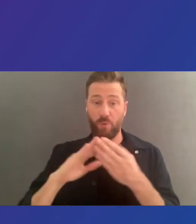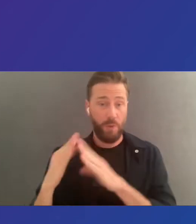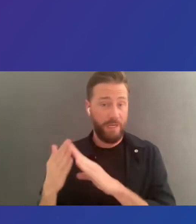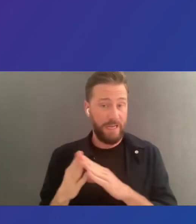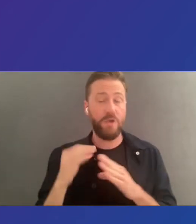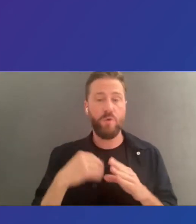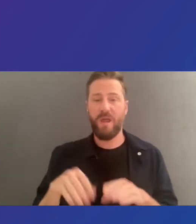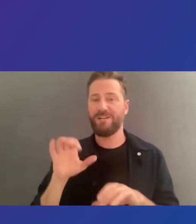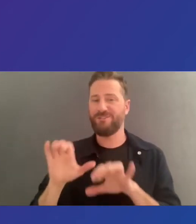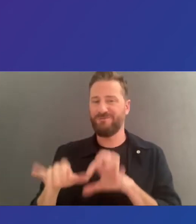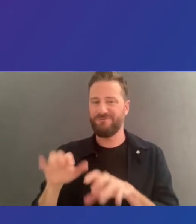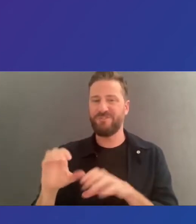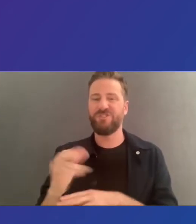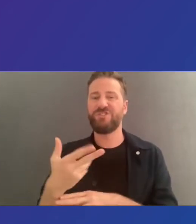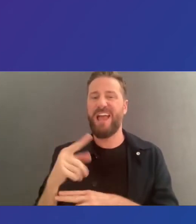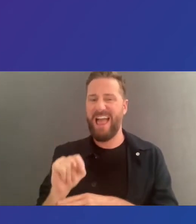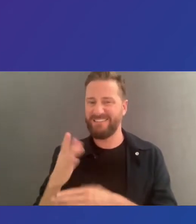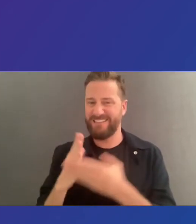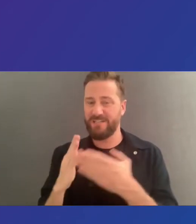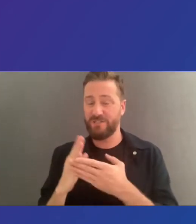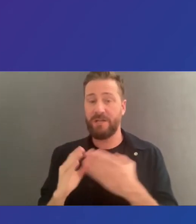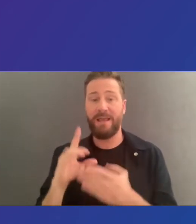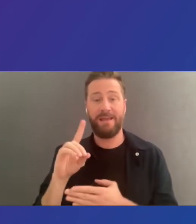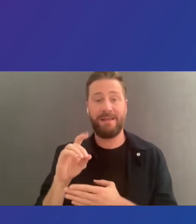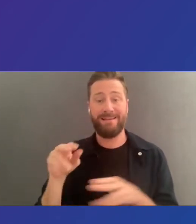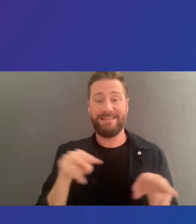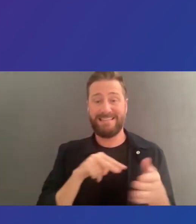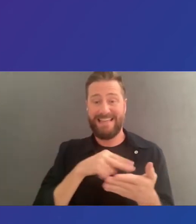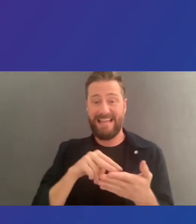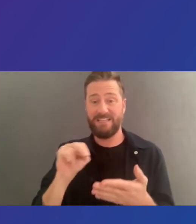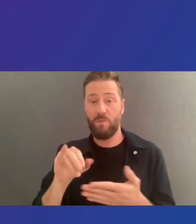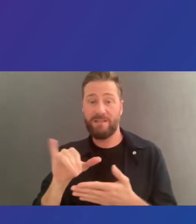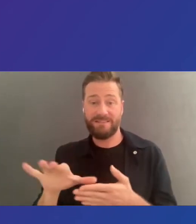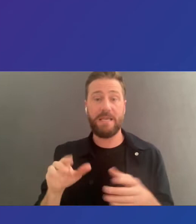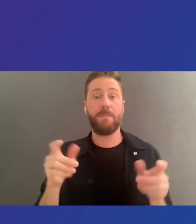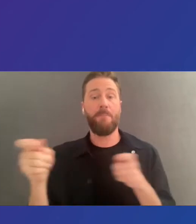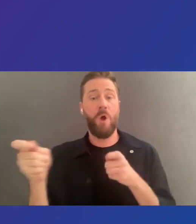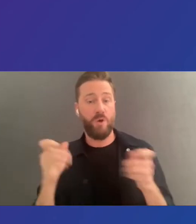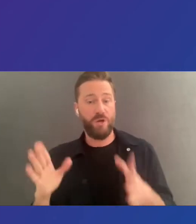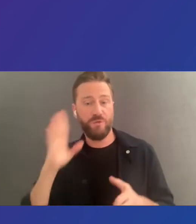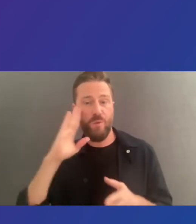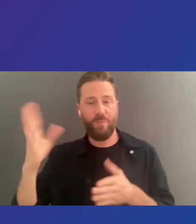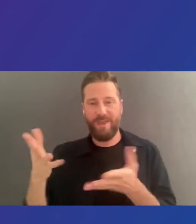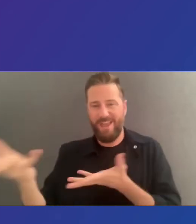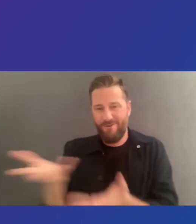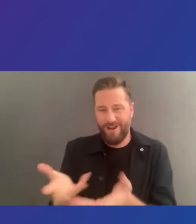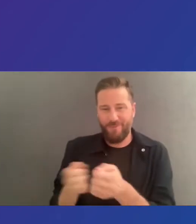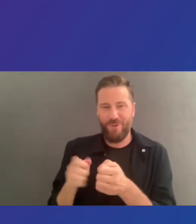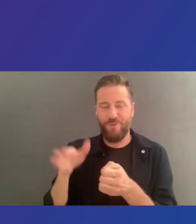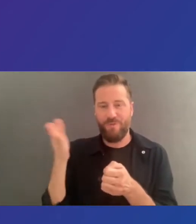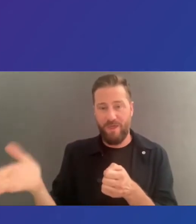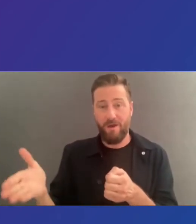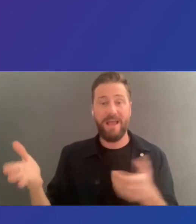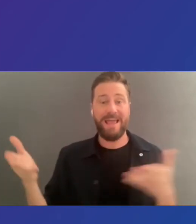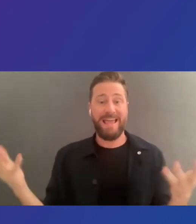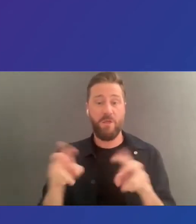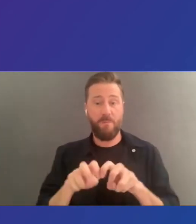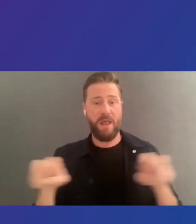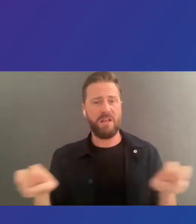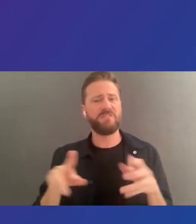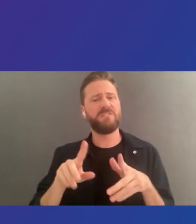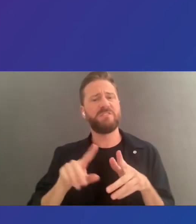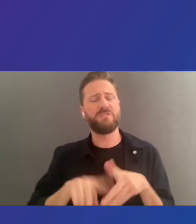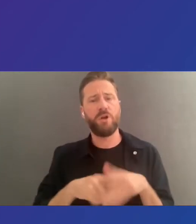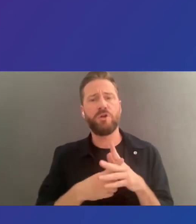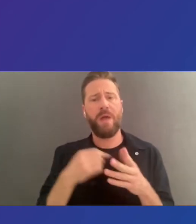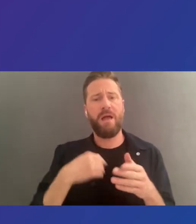room. Dance NYC moderators will be interacting with you there. For this session, the panelists have decided to hold a short Q&A at